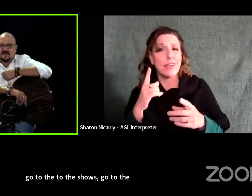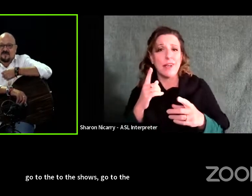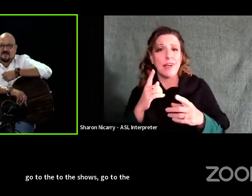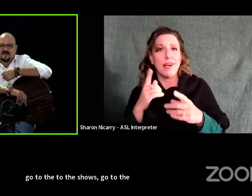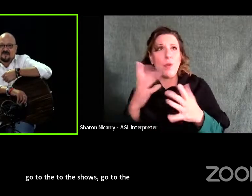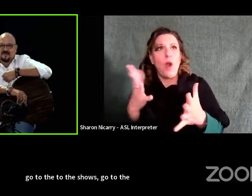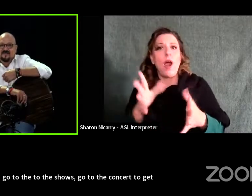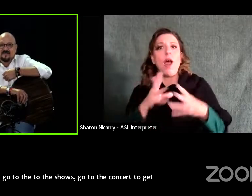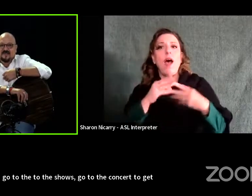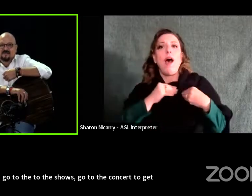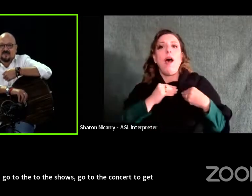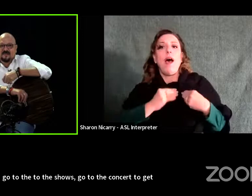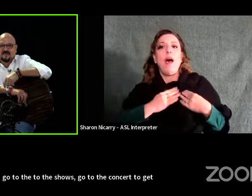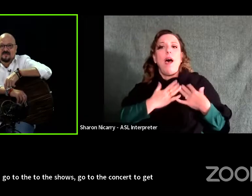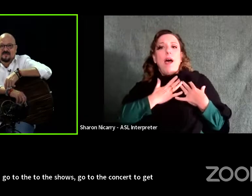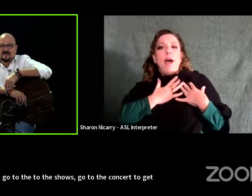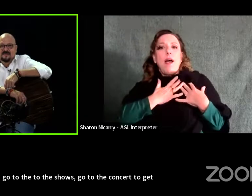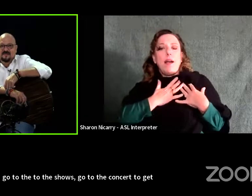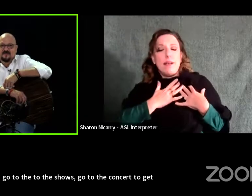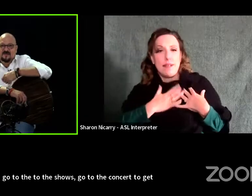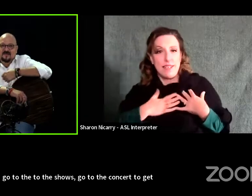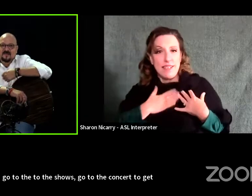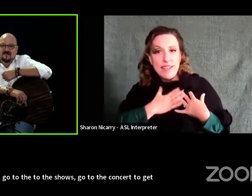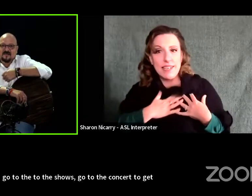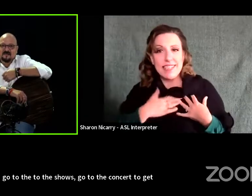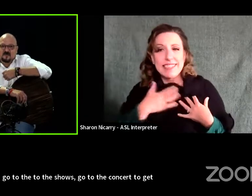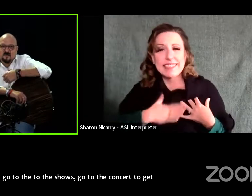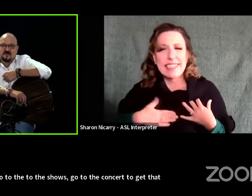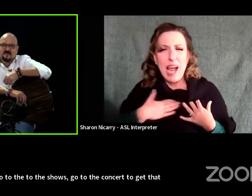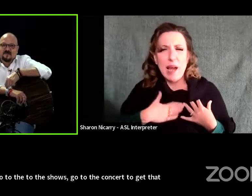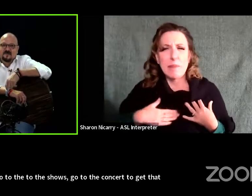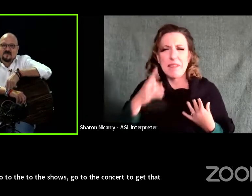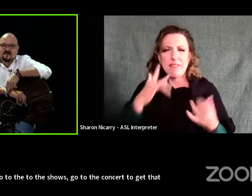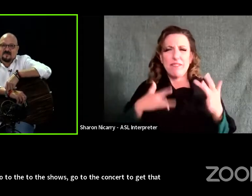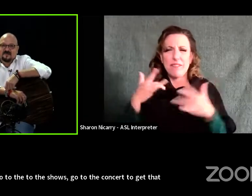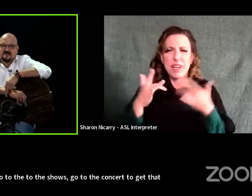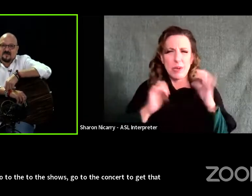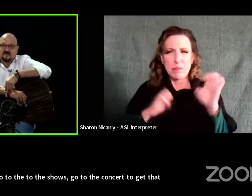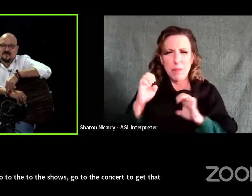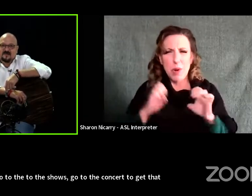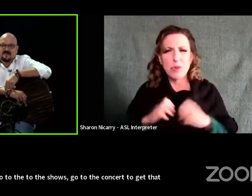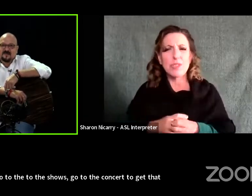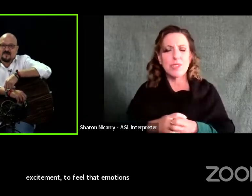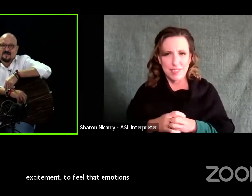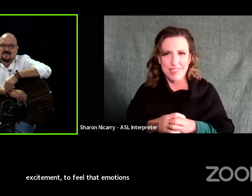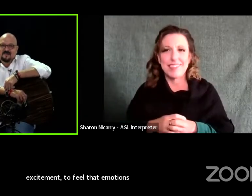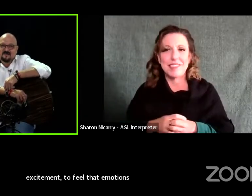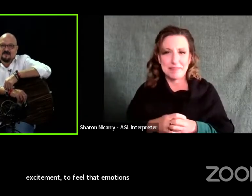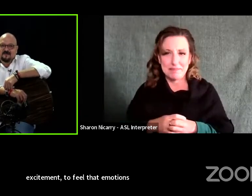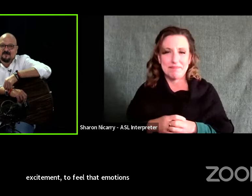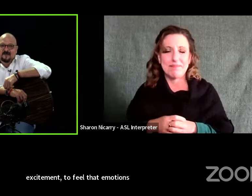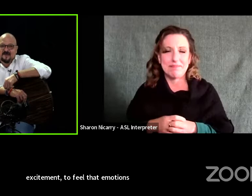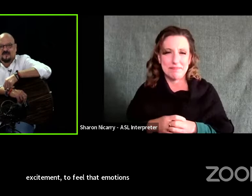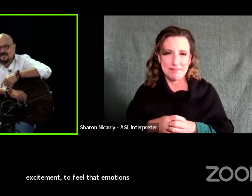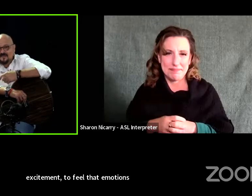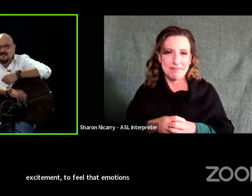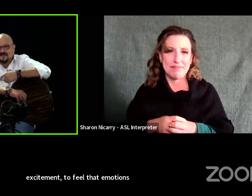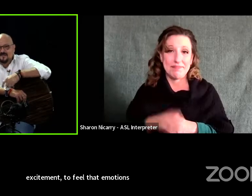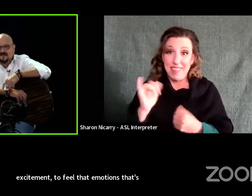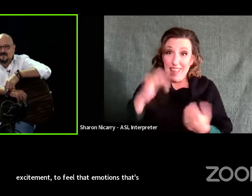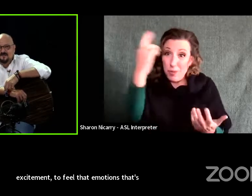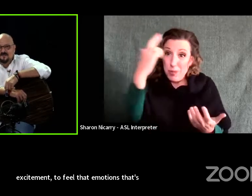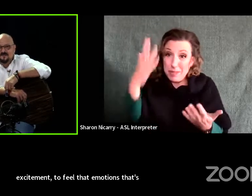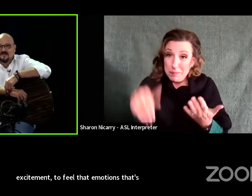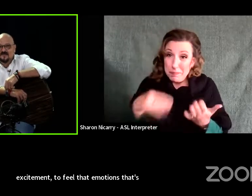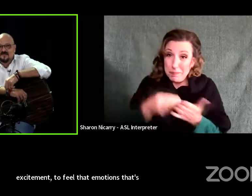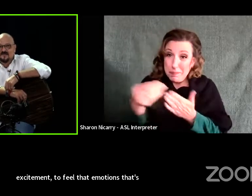to get that excitement, to feel that emotions. That's why they go and buy tickets